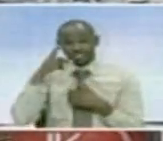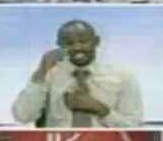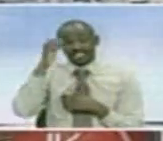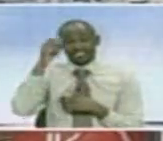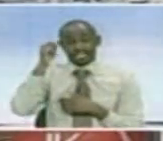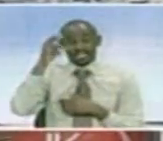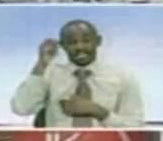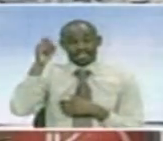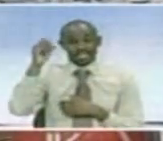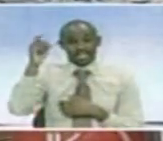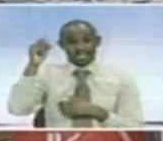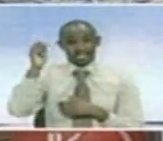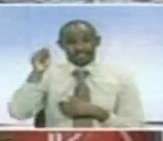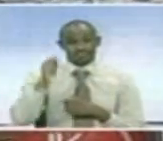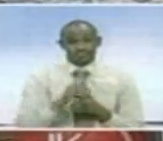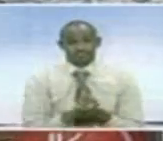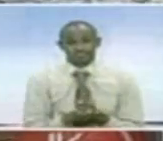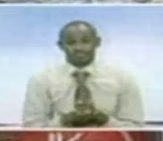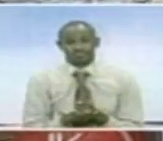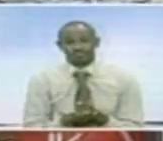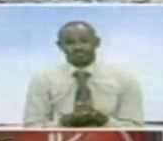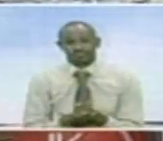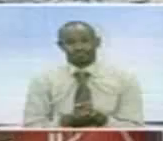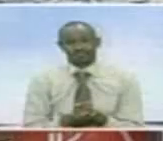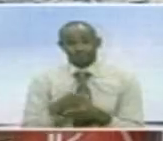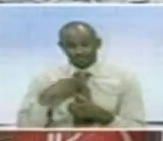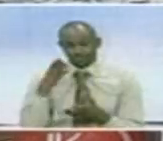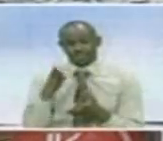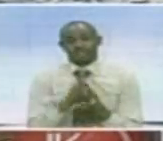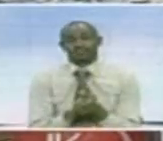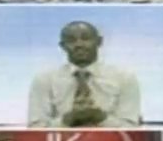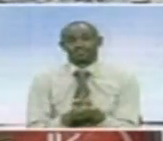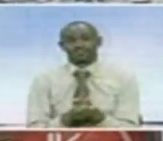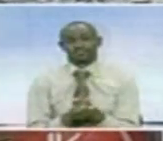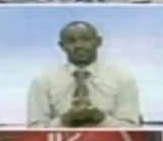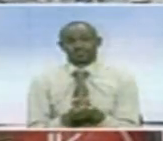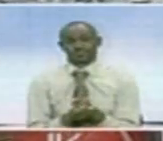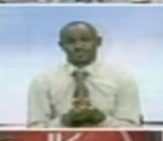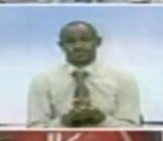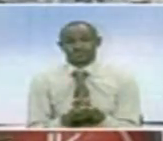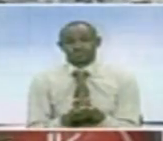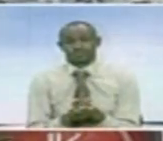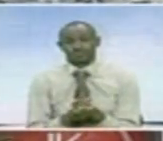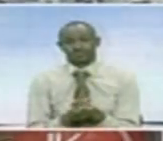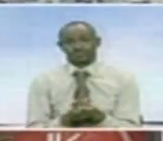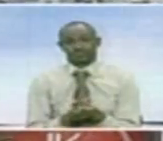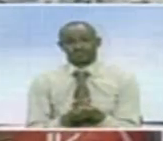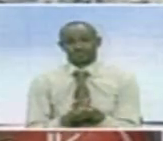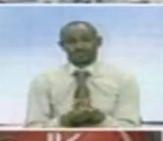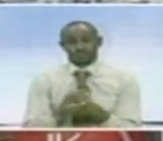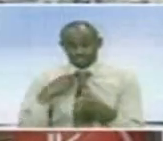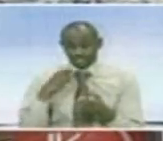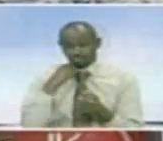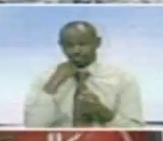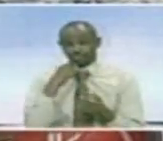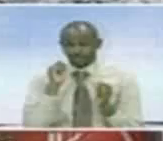me. Yes, I'm from Kitengela. Yeah. I just want to ask you what I can do or I have